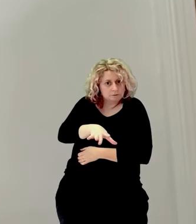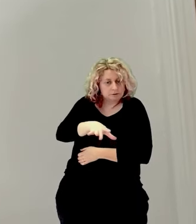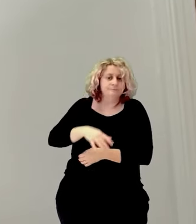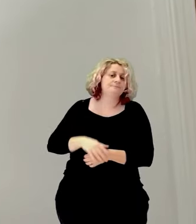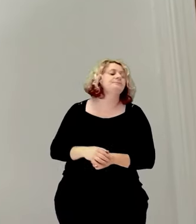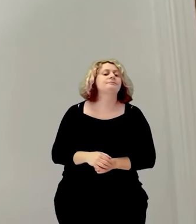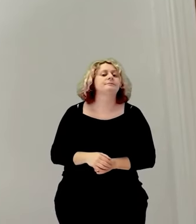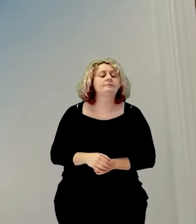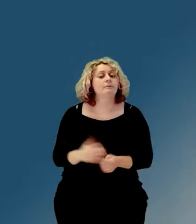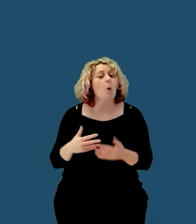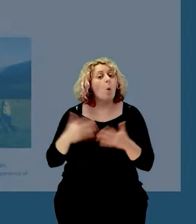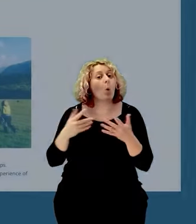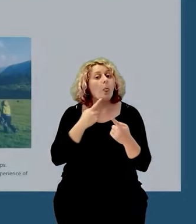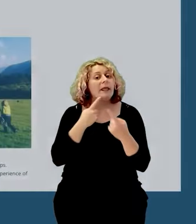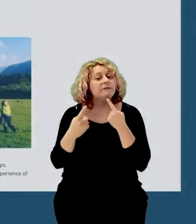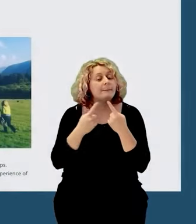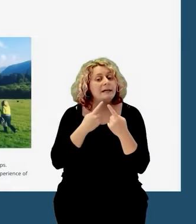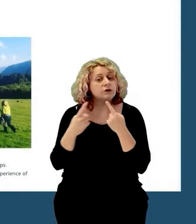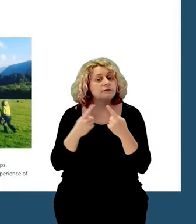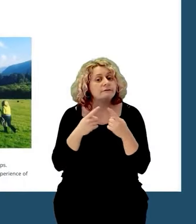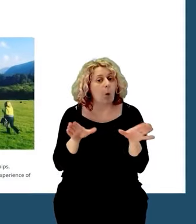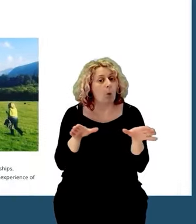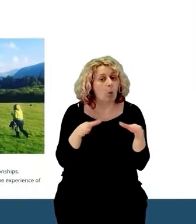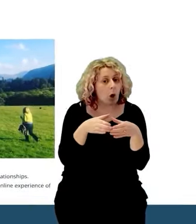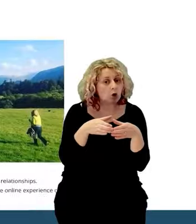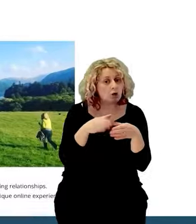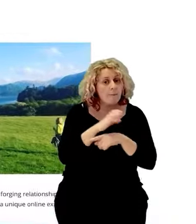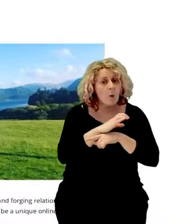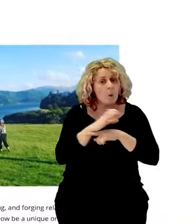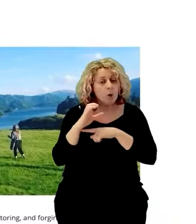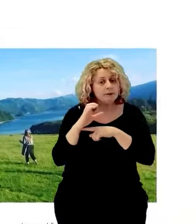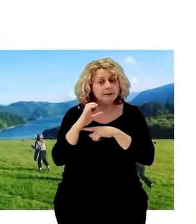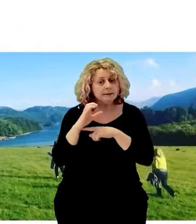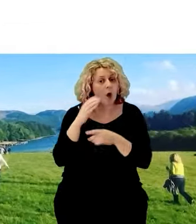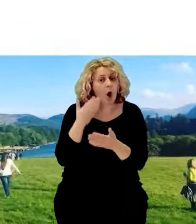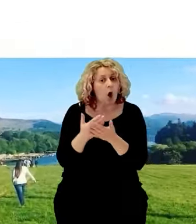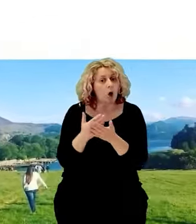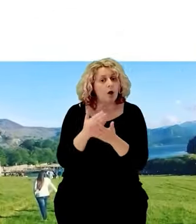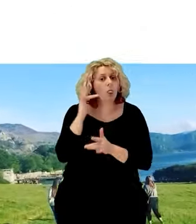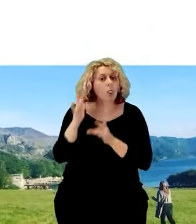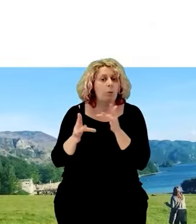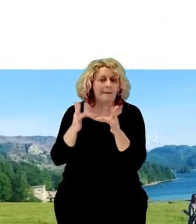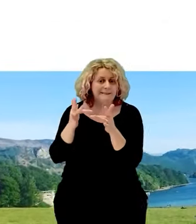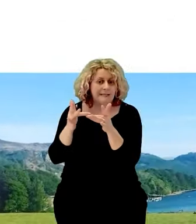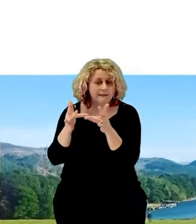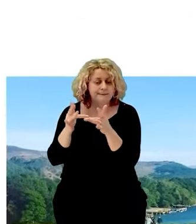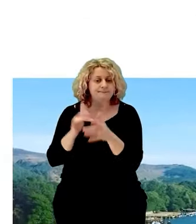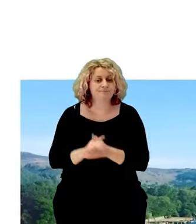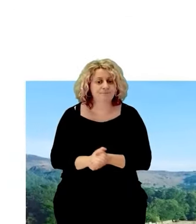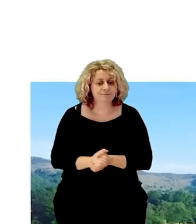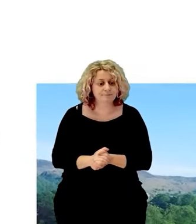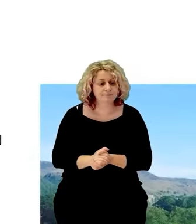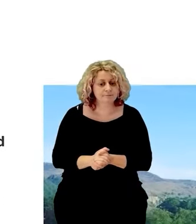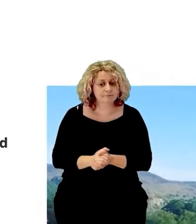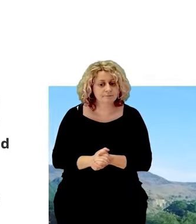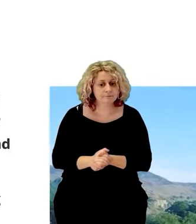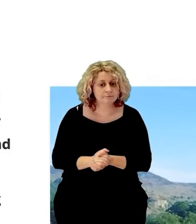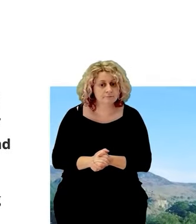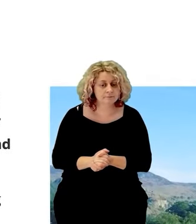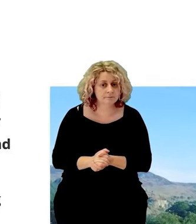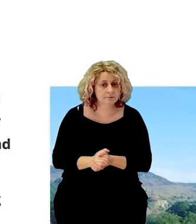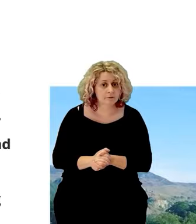called us to be. The details for this workshop and the other courses can all be found on the Keswick Ministries